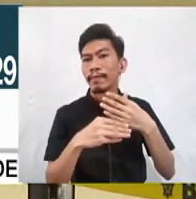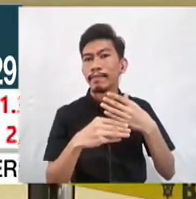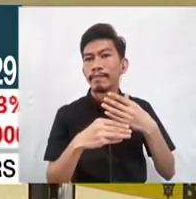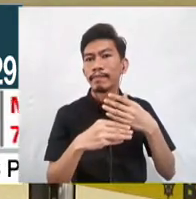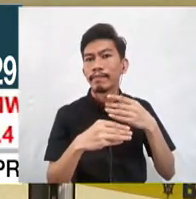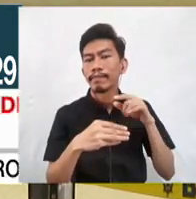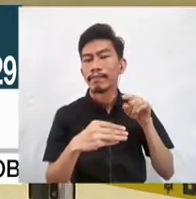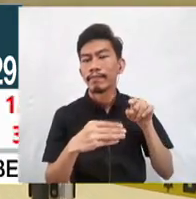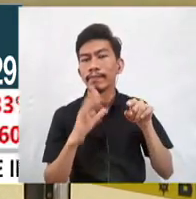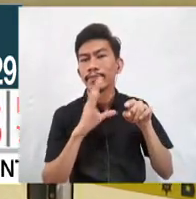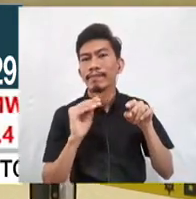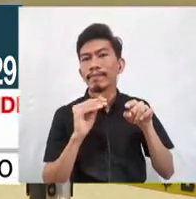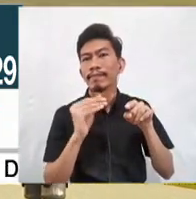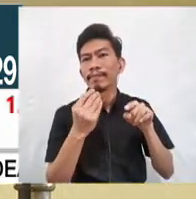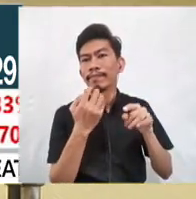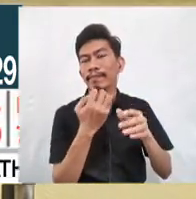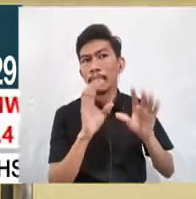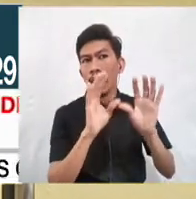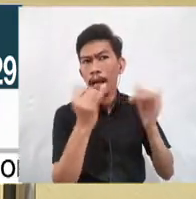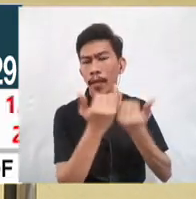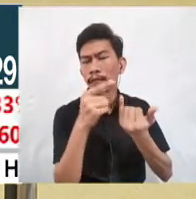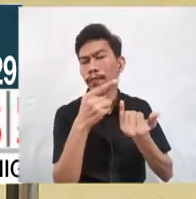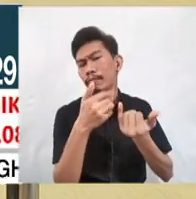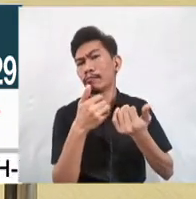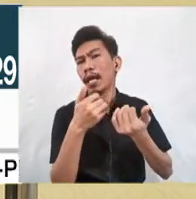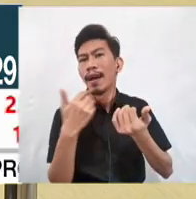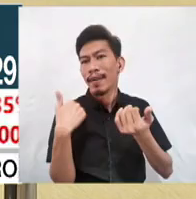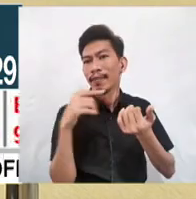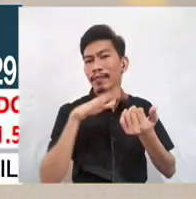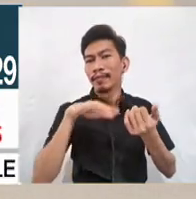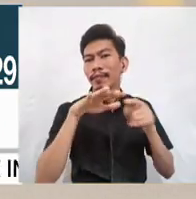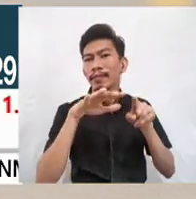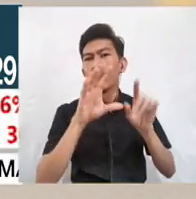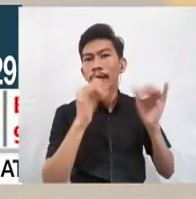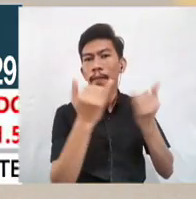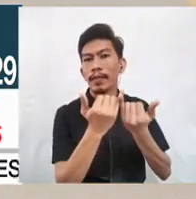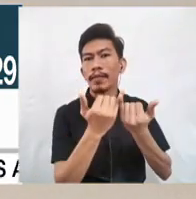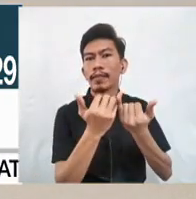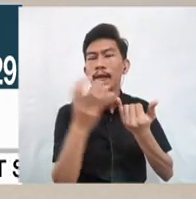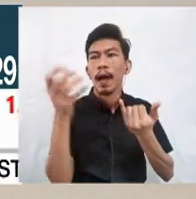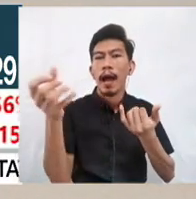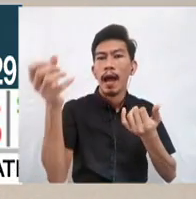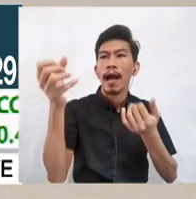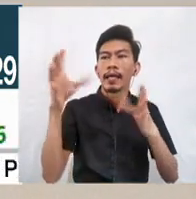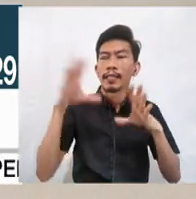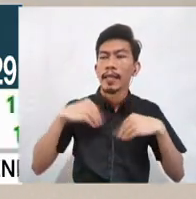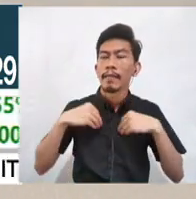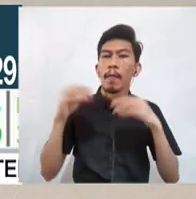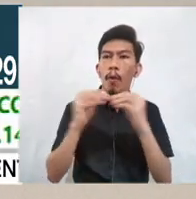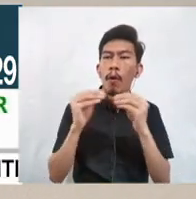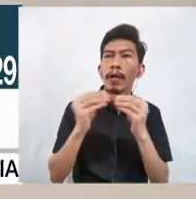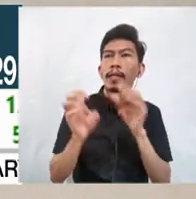economic zones and locator companies, you know? They hire more of the production mm-hmm. workers, for mm-hmm.